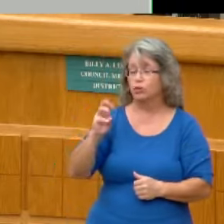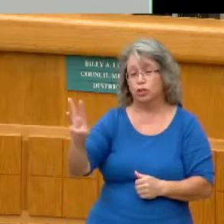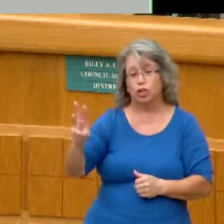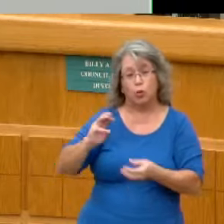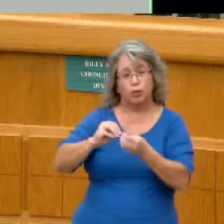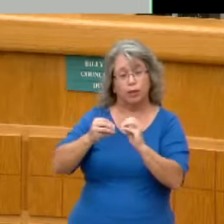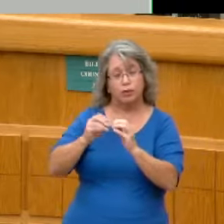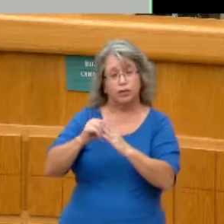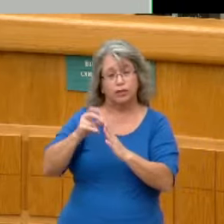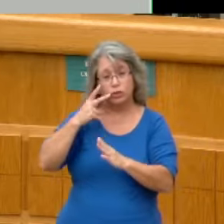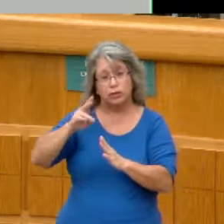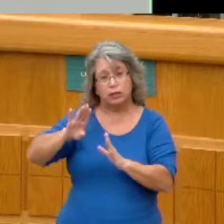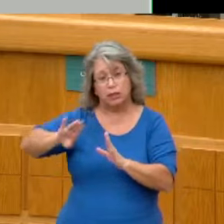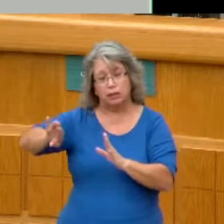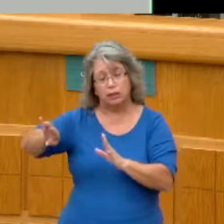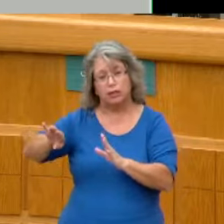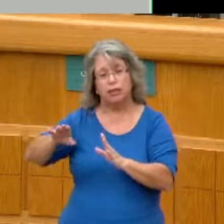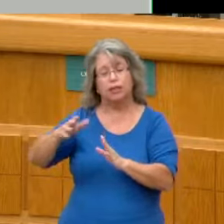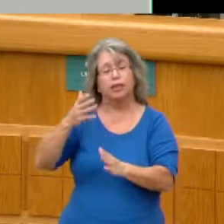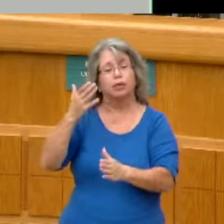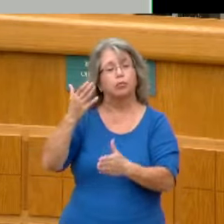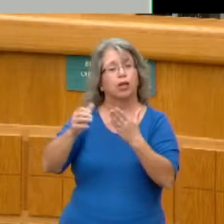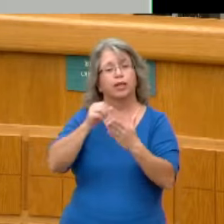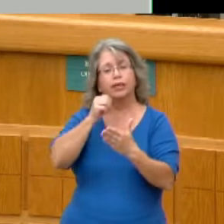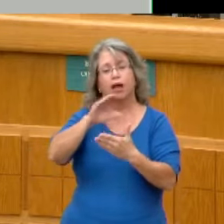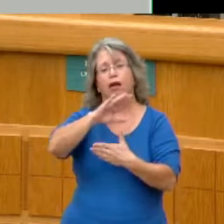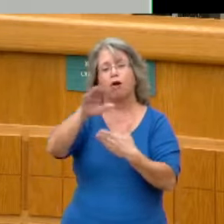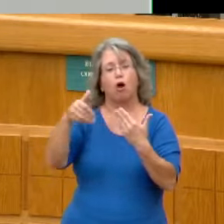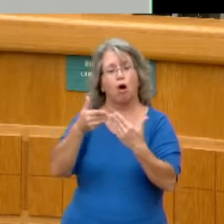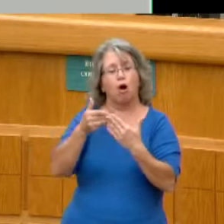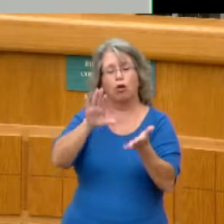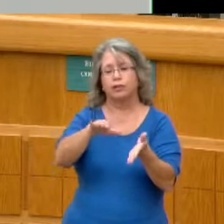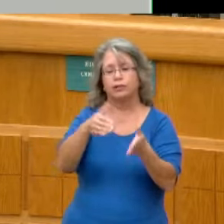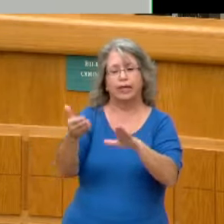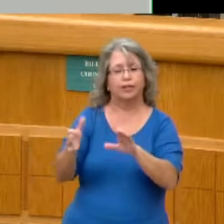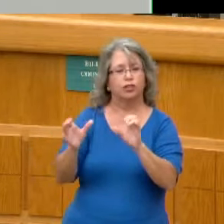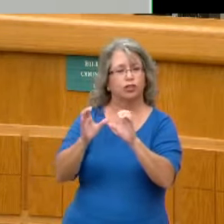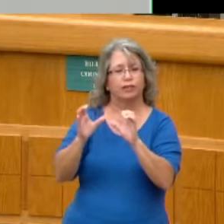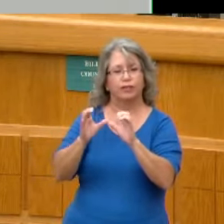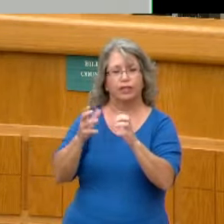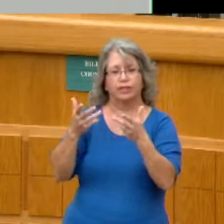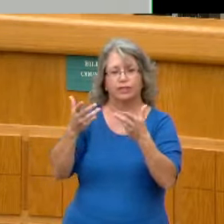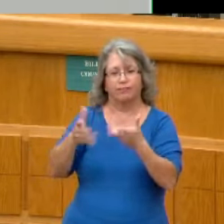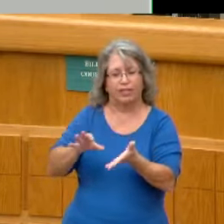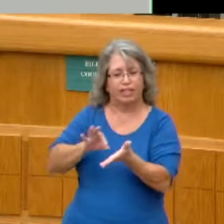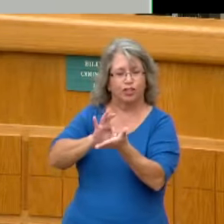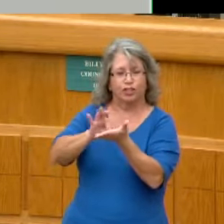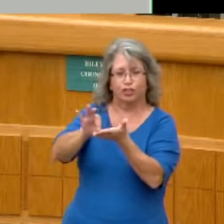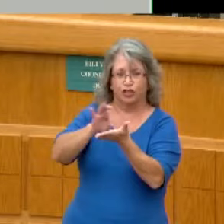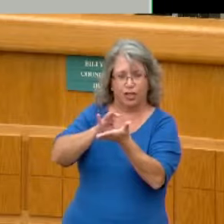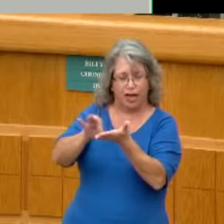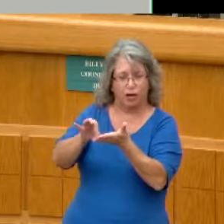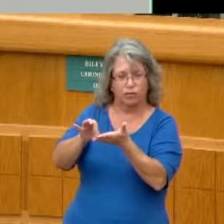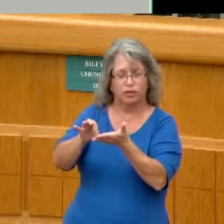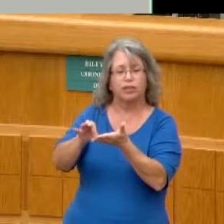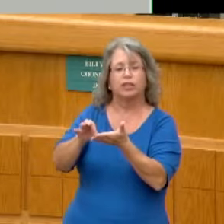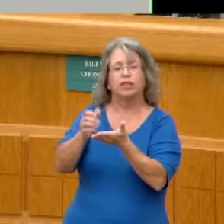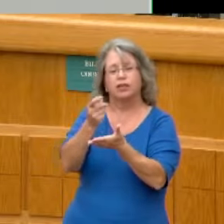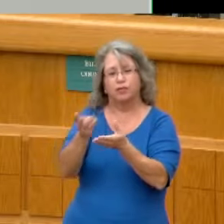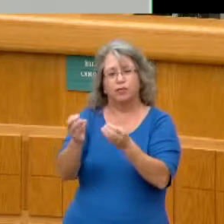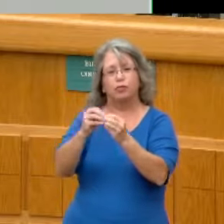to not all the death certificates being counted yet. Only some of them were counted for those dates. So we need to wait a few more days to see those fill